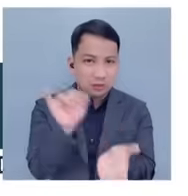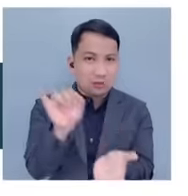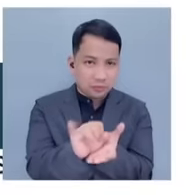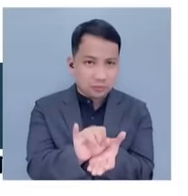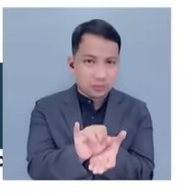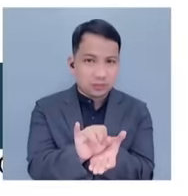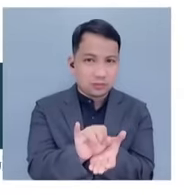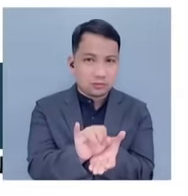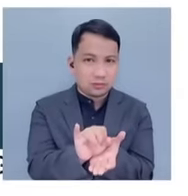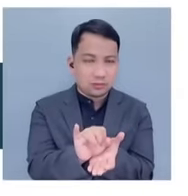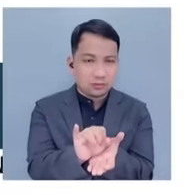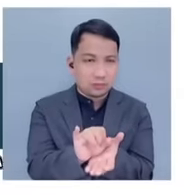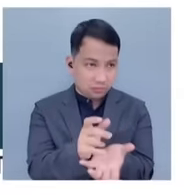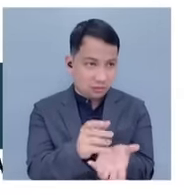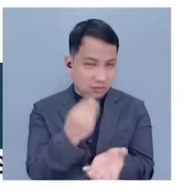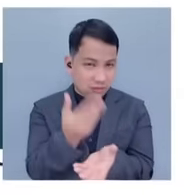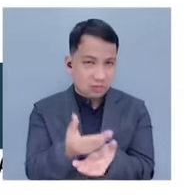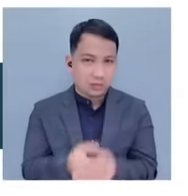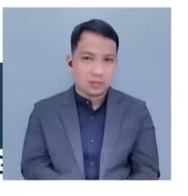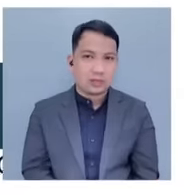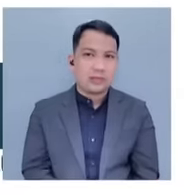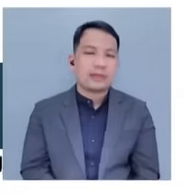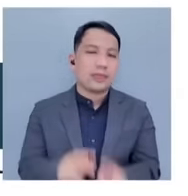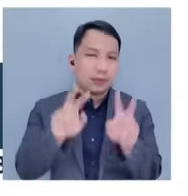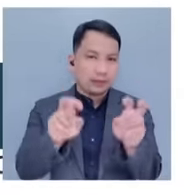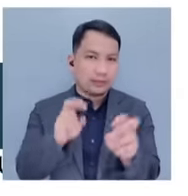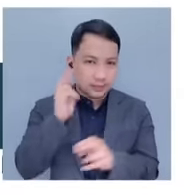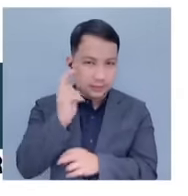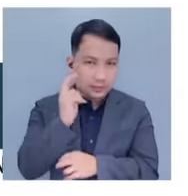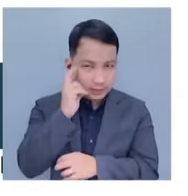Exactly. This is the very reason why